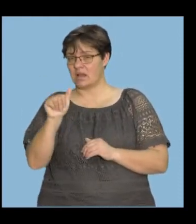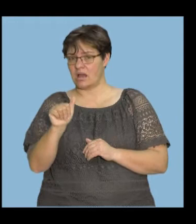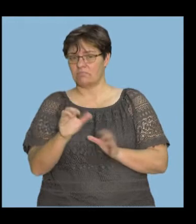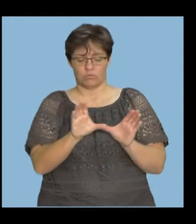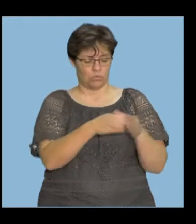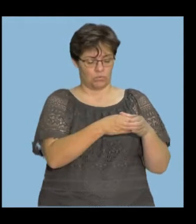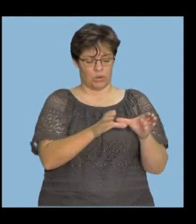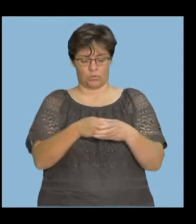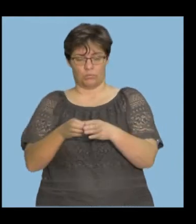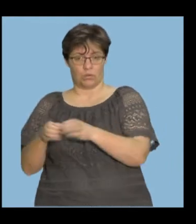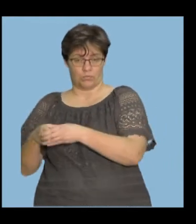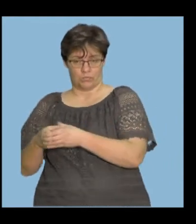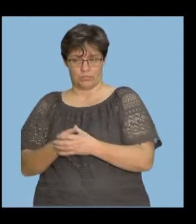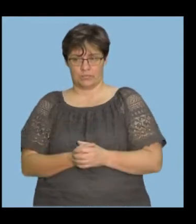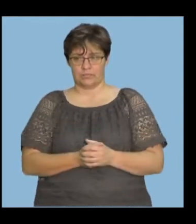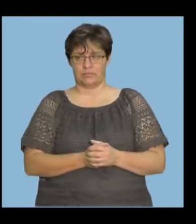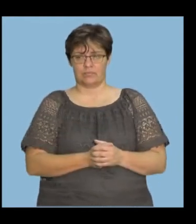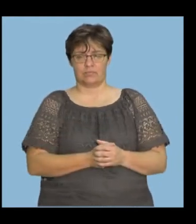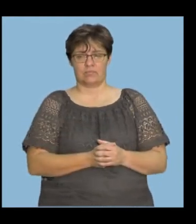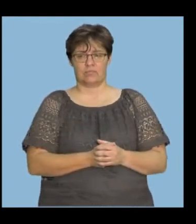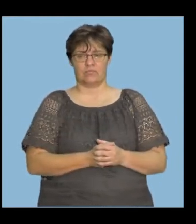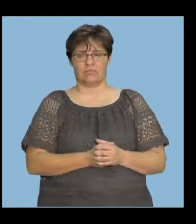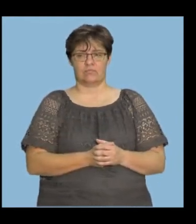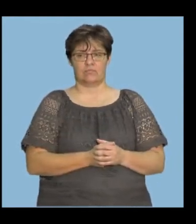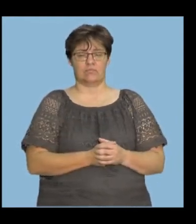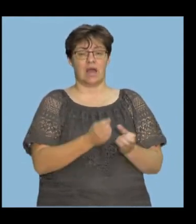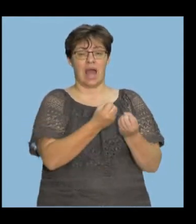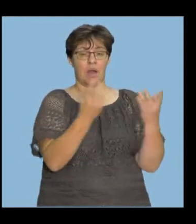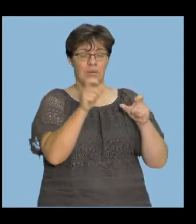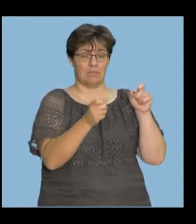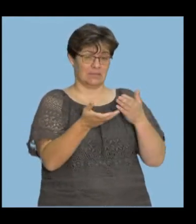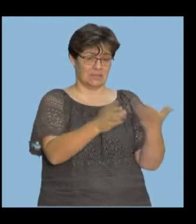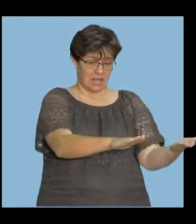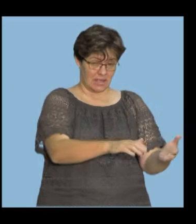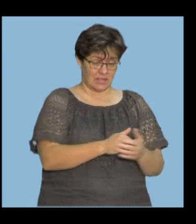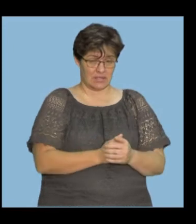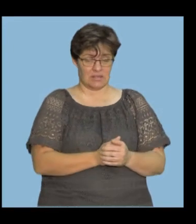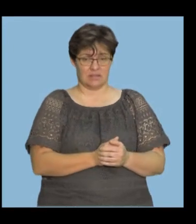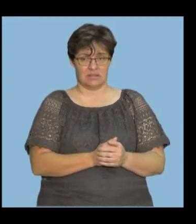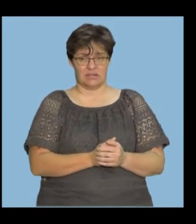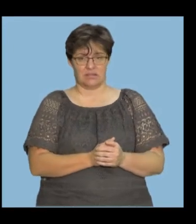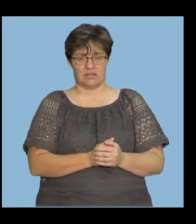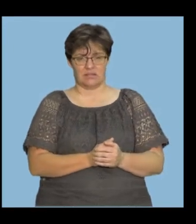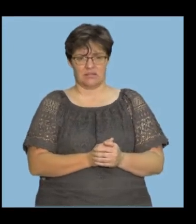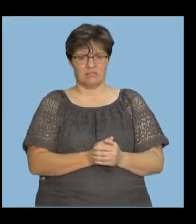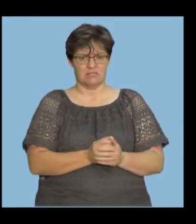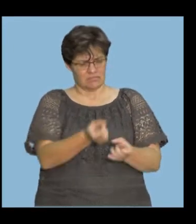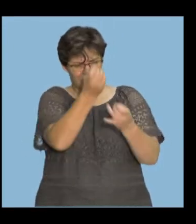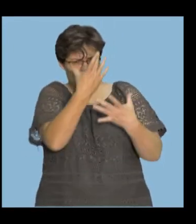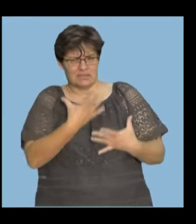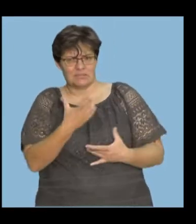data. So if you look at this, this is number of deaths from there. So what does this